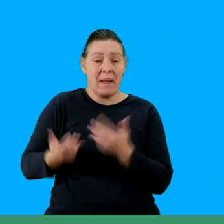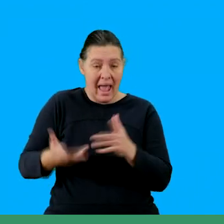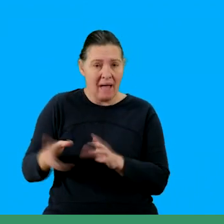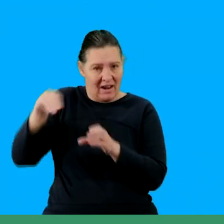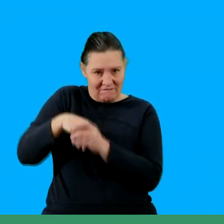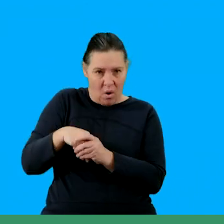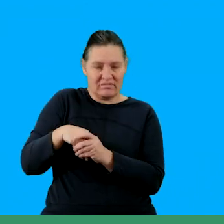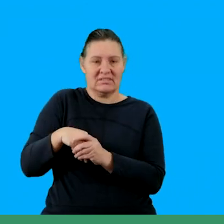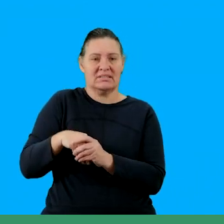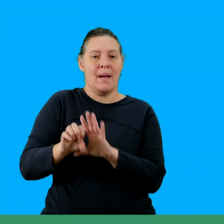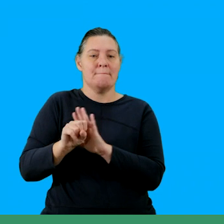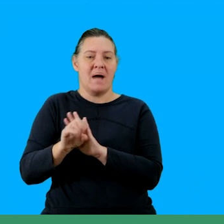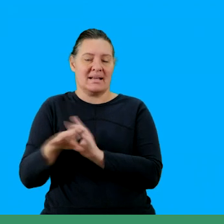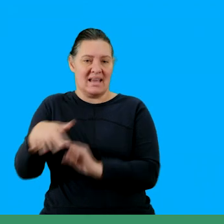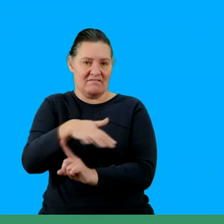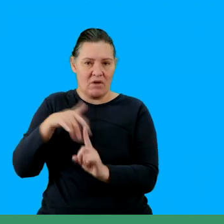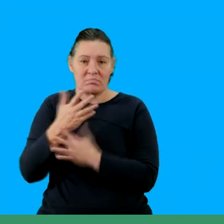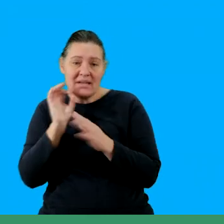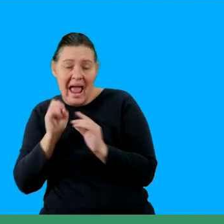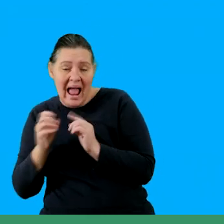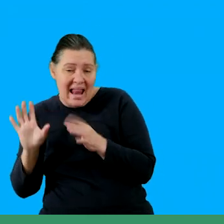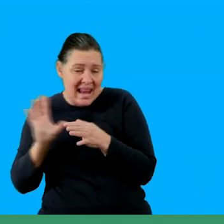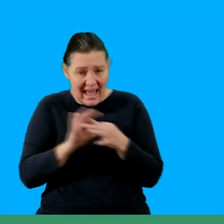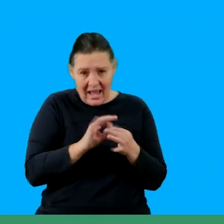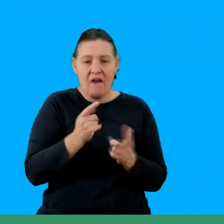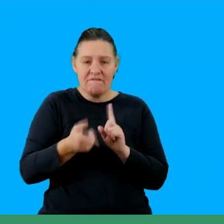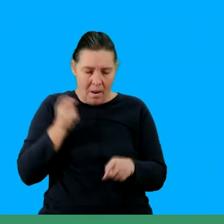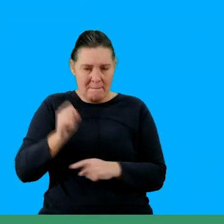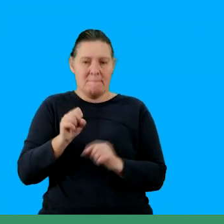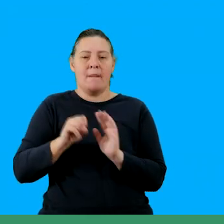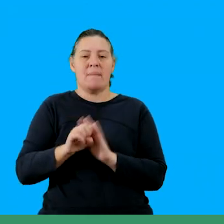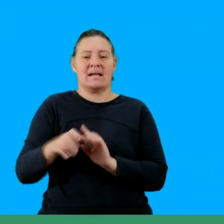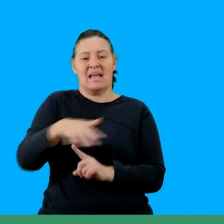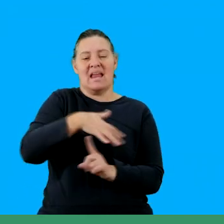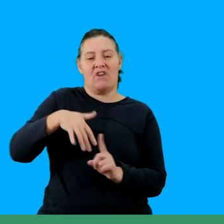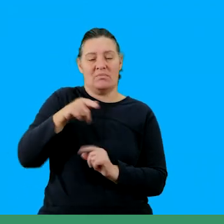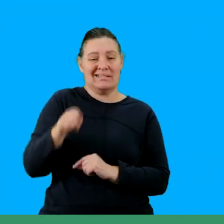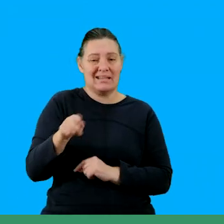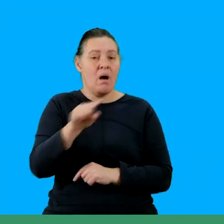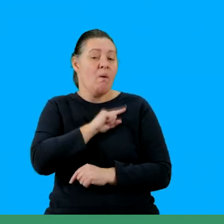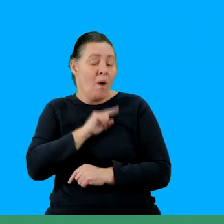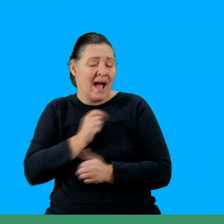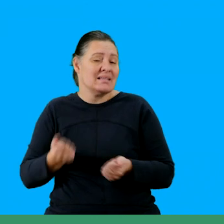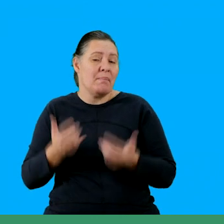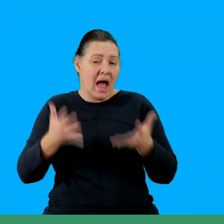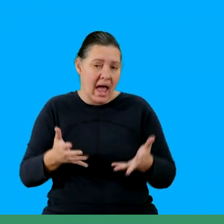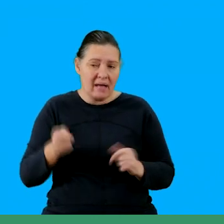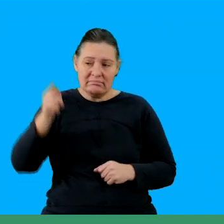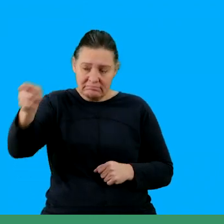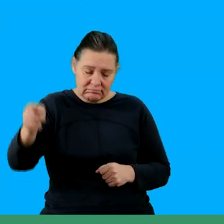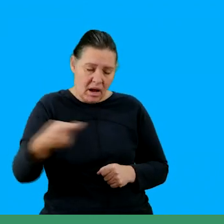supplier there becomes the linking to say this challenge is from the market environment because the supplier